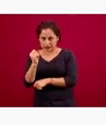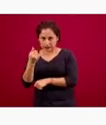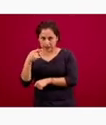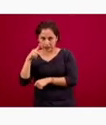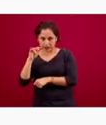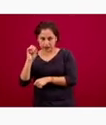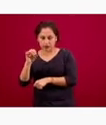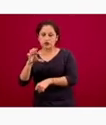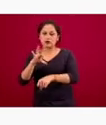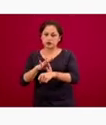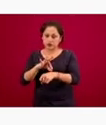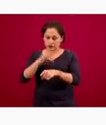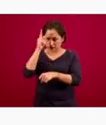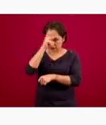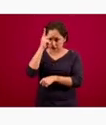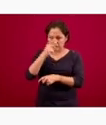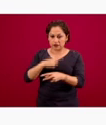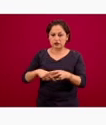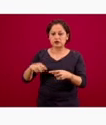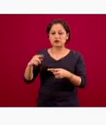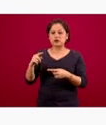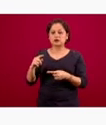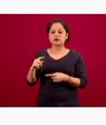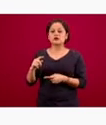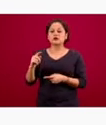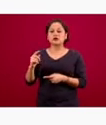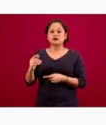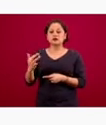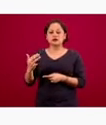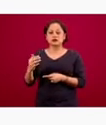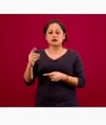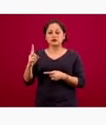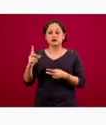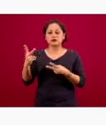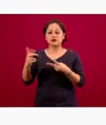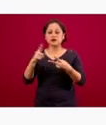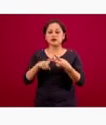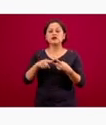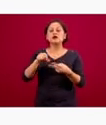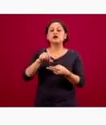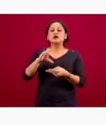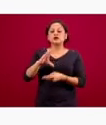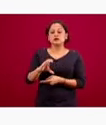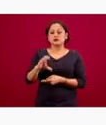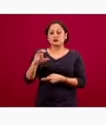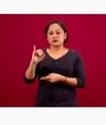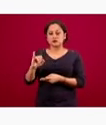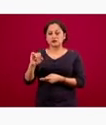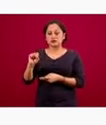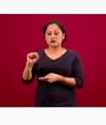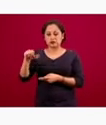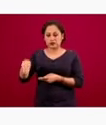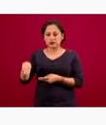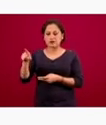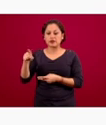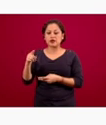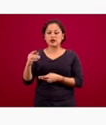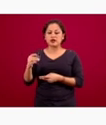psychiatric hospitals all over the country. We have mental health